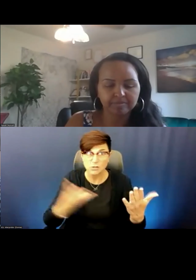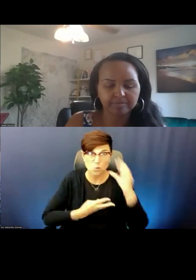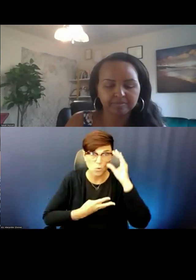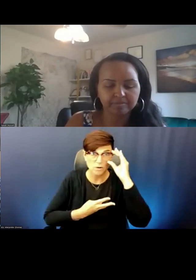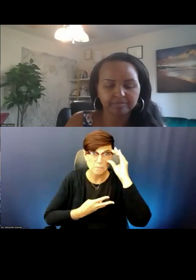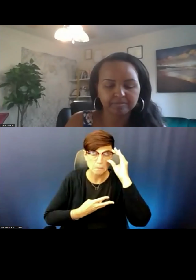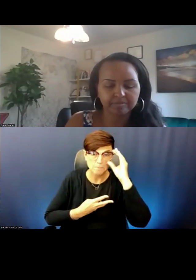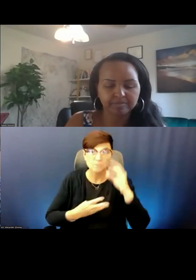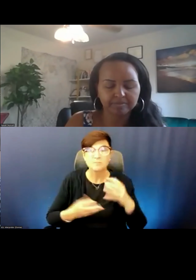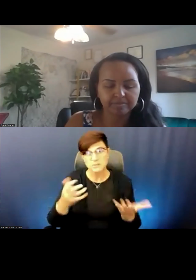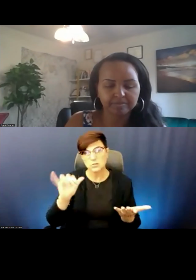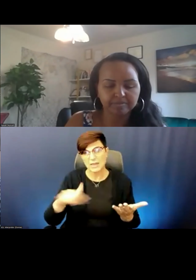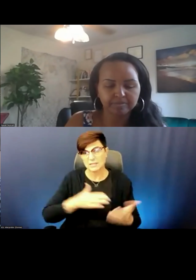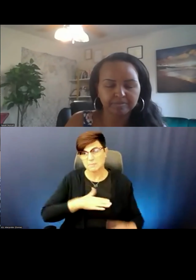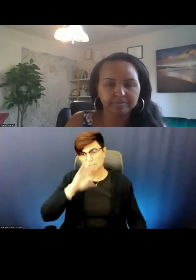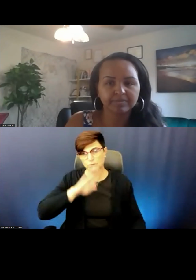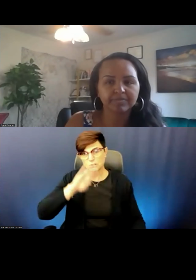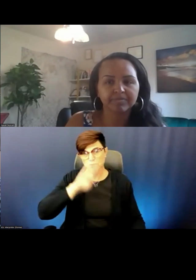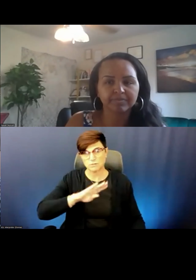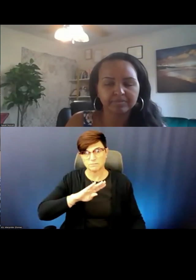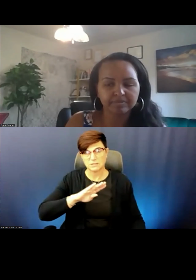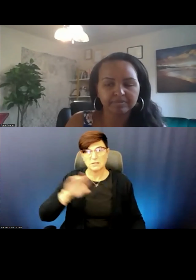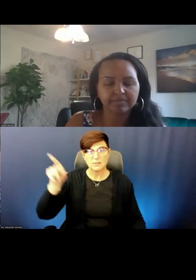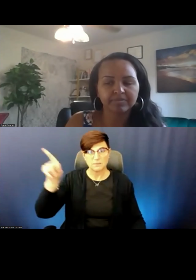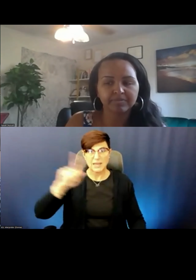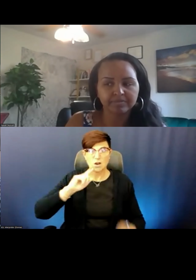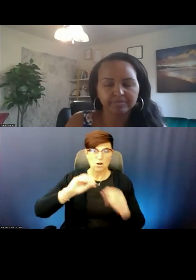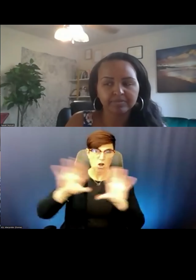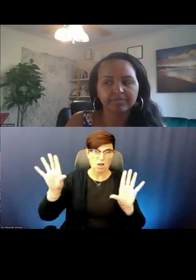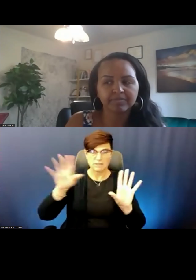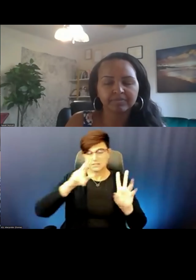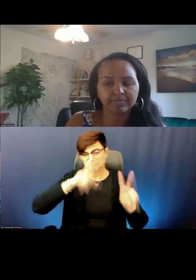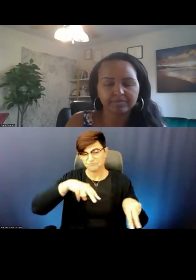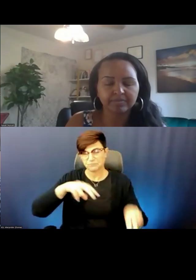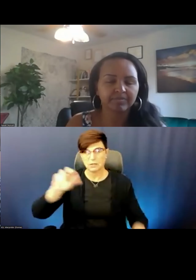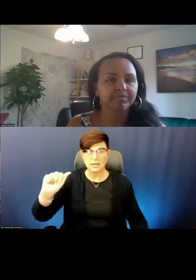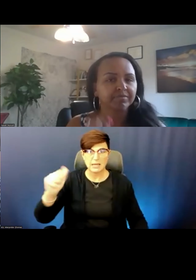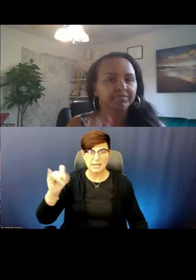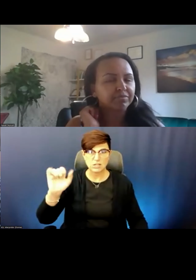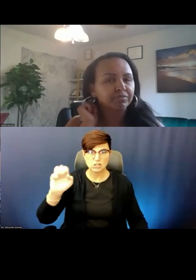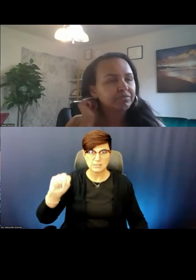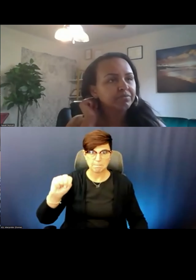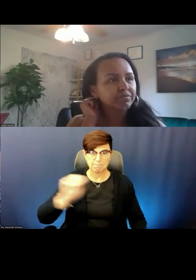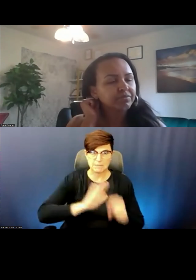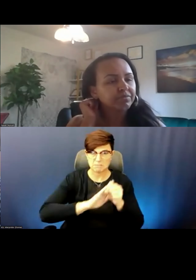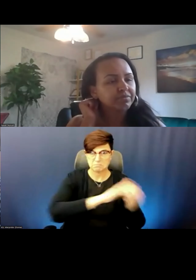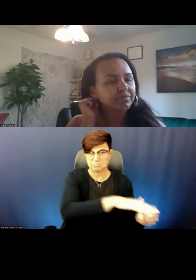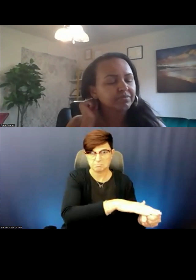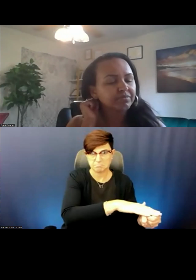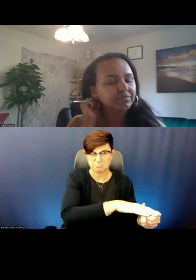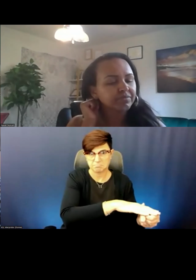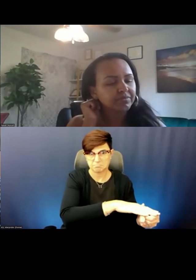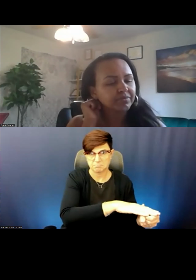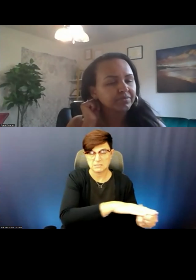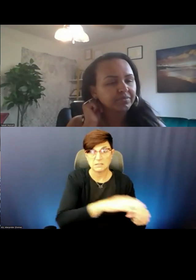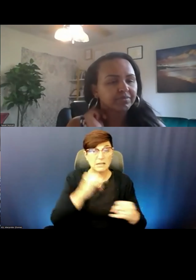me, is the persistent ageism. It's incredible. I also want to point out another thing, a